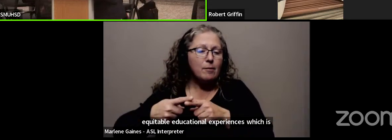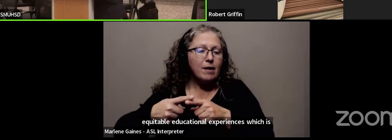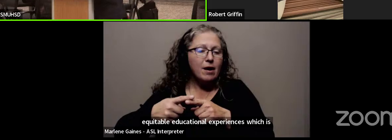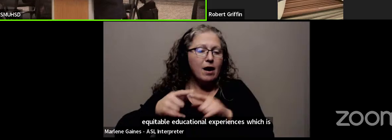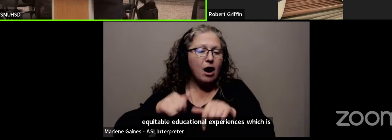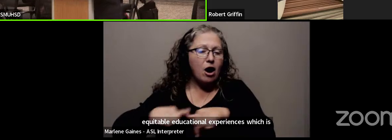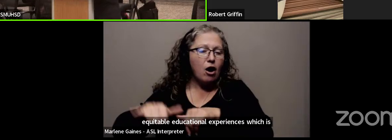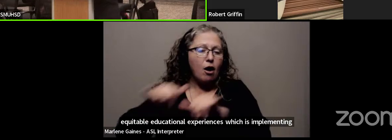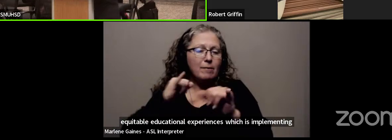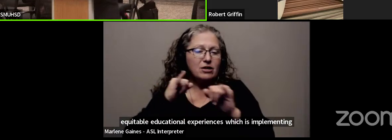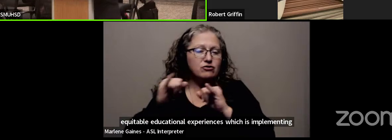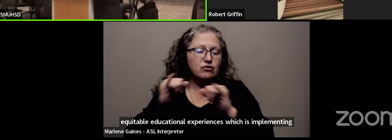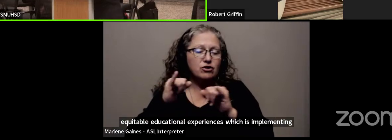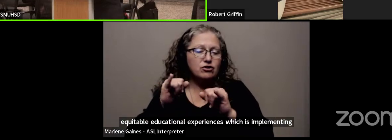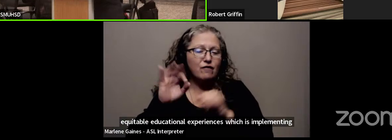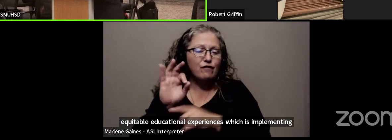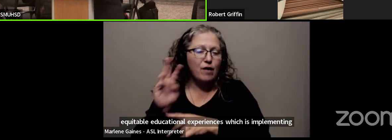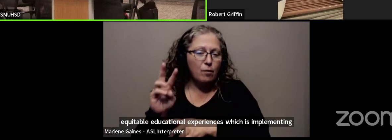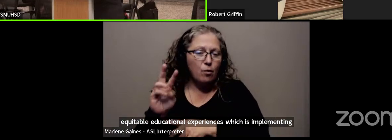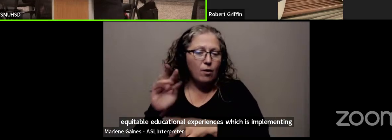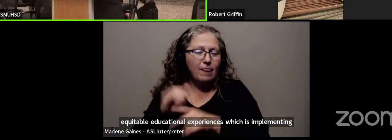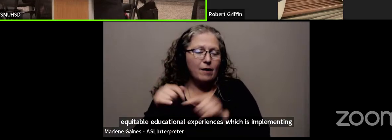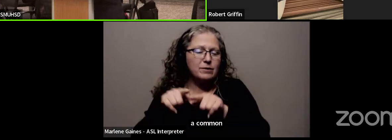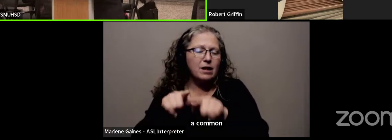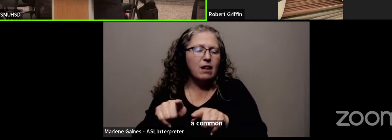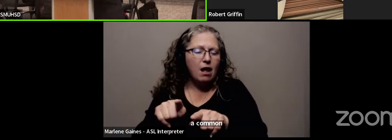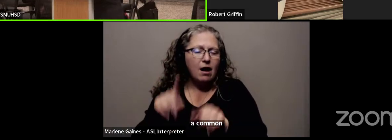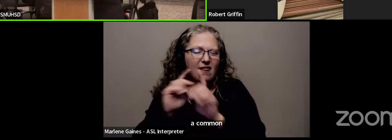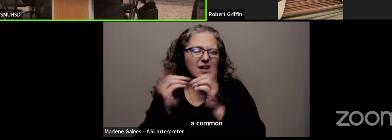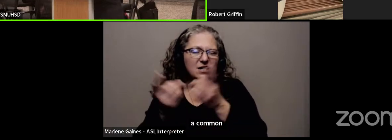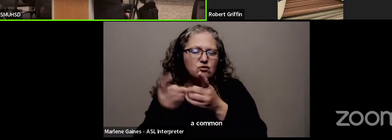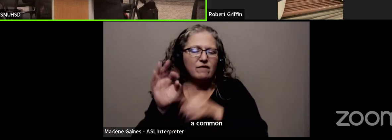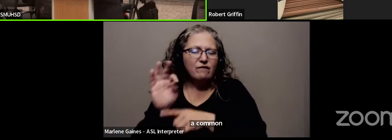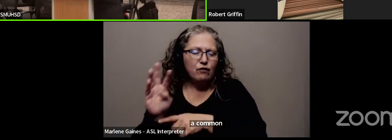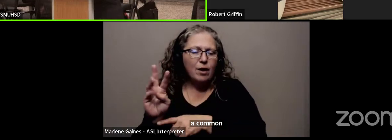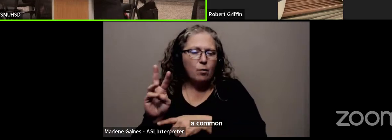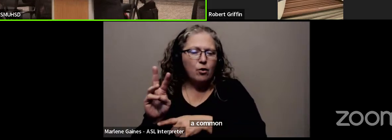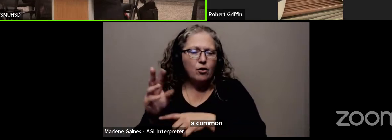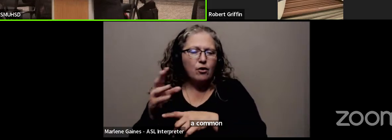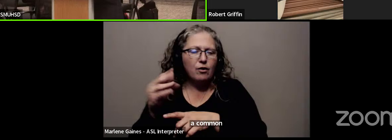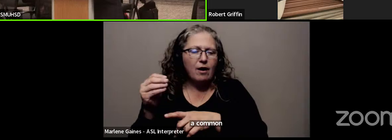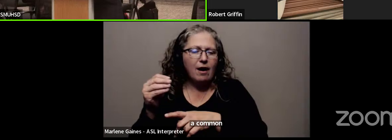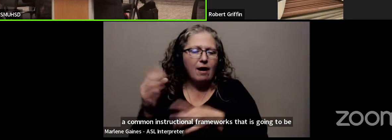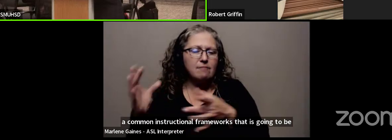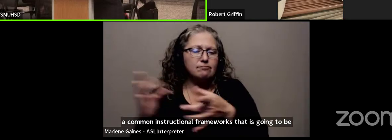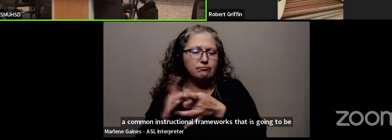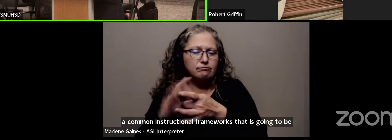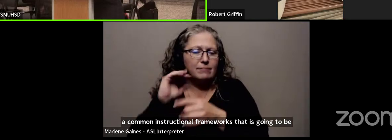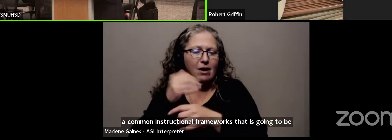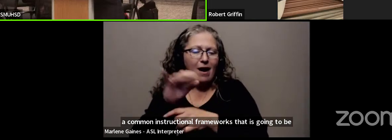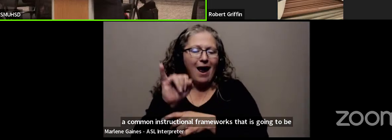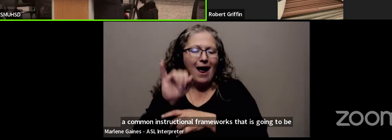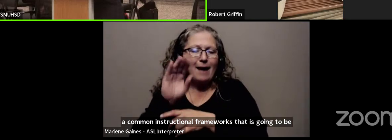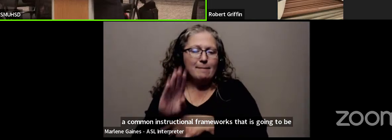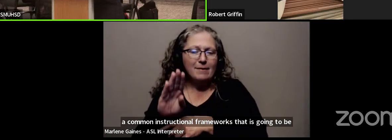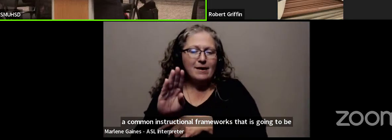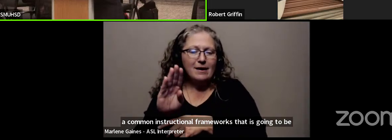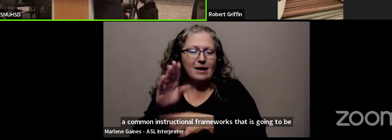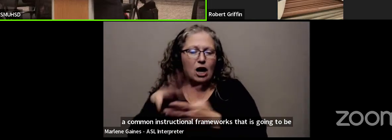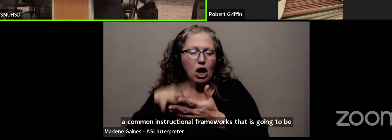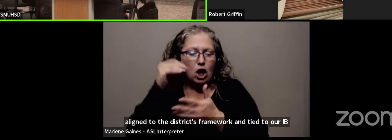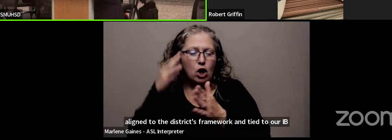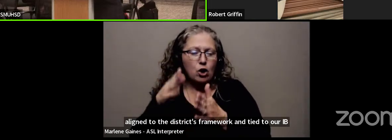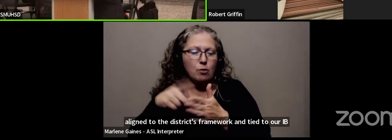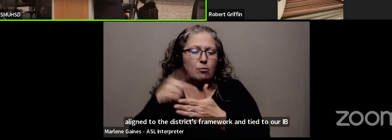common instructional frameworks that is going to be aligned to the district's framework and tied to our IB learner profile as well, which will